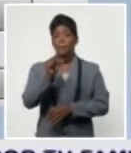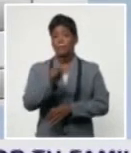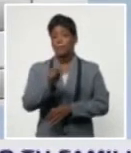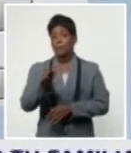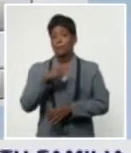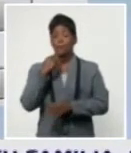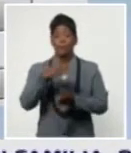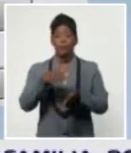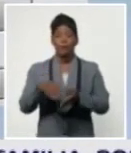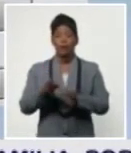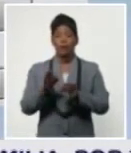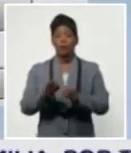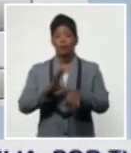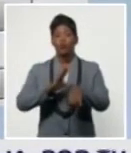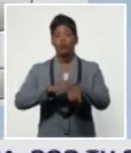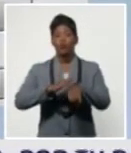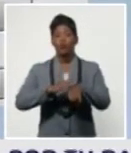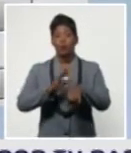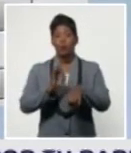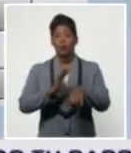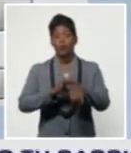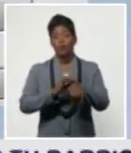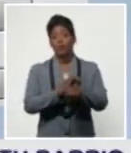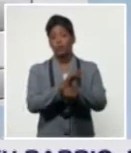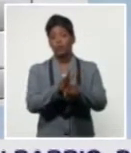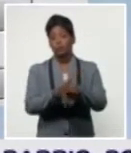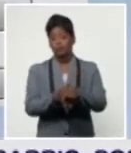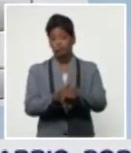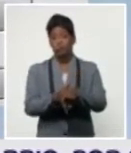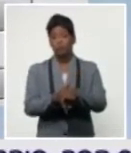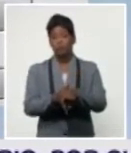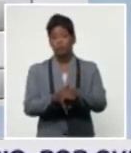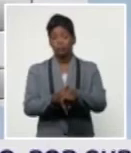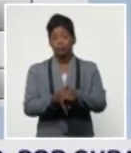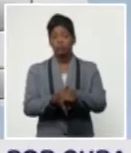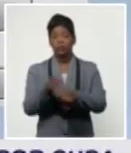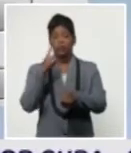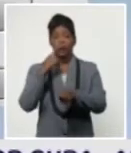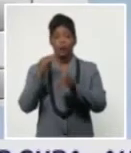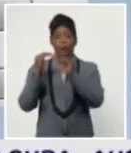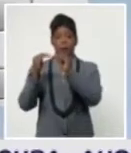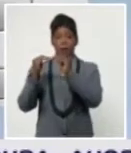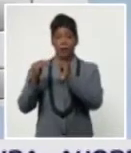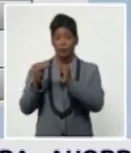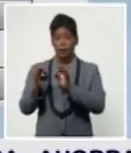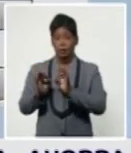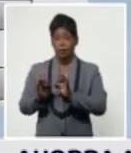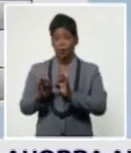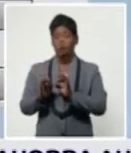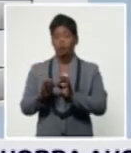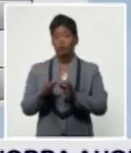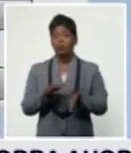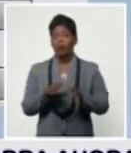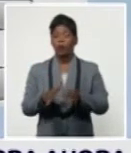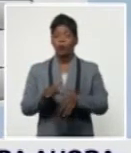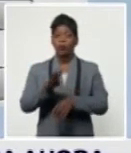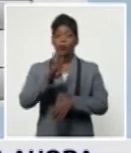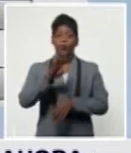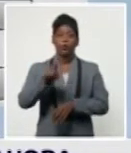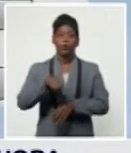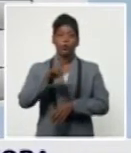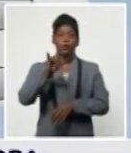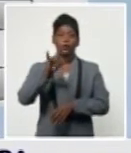501,562 people who have died as a result of this disease, giving the world a lethality of